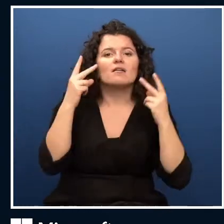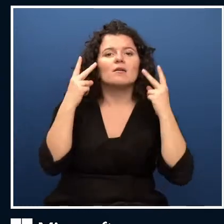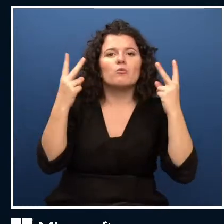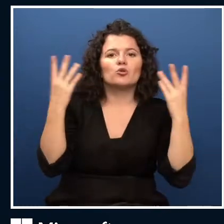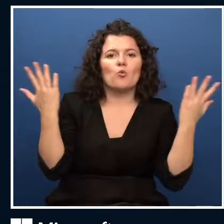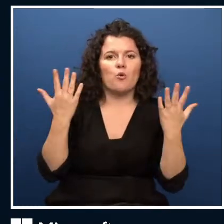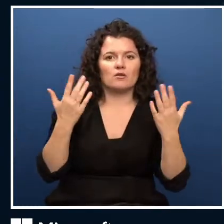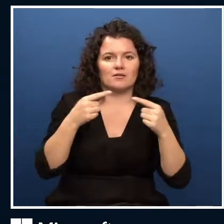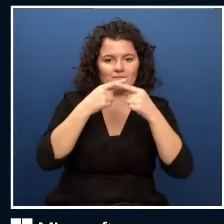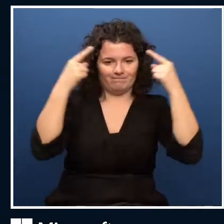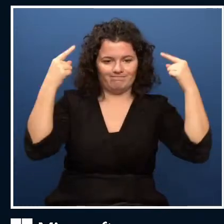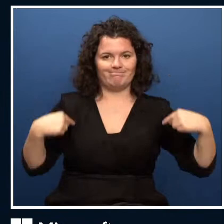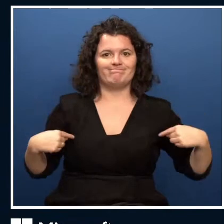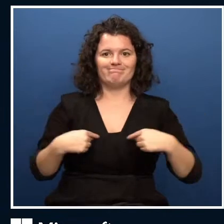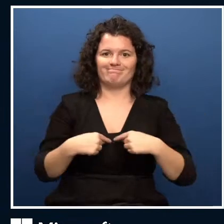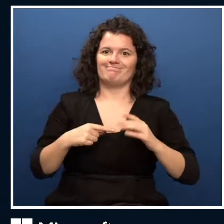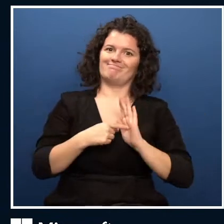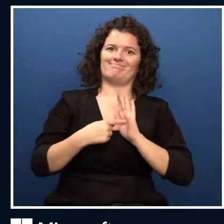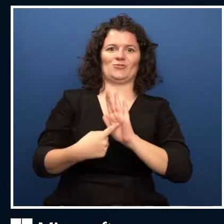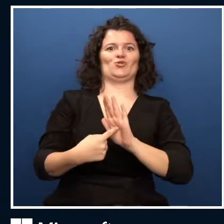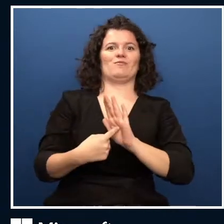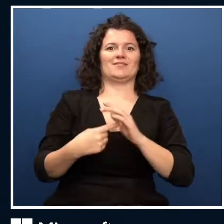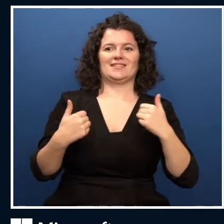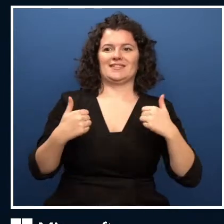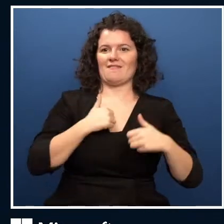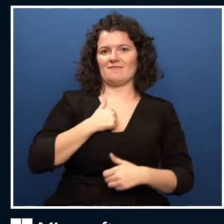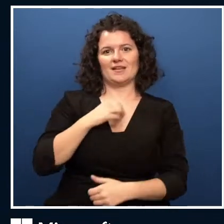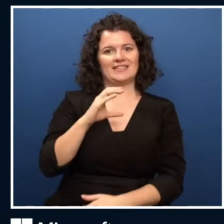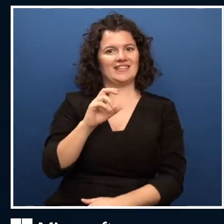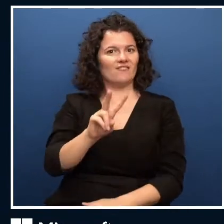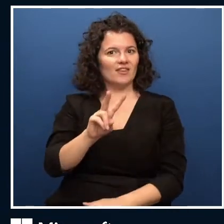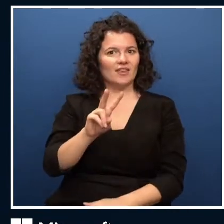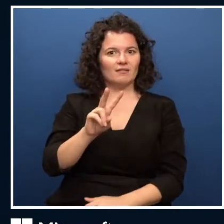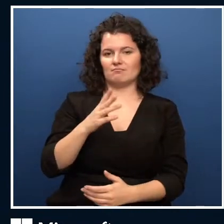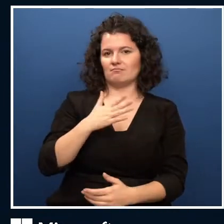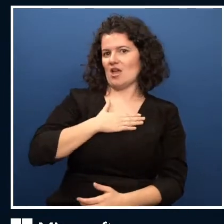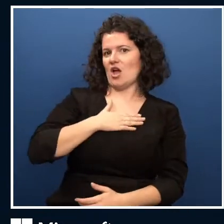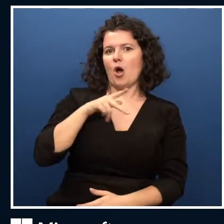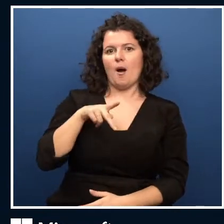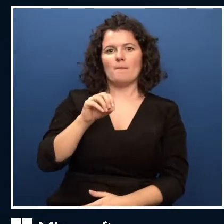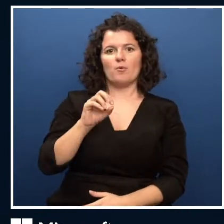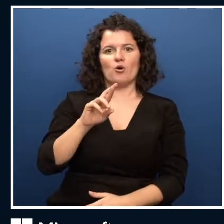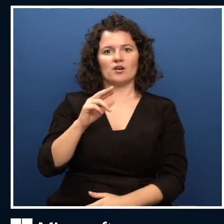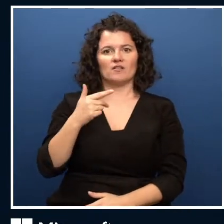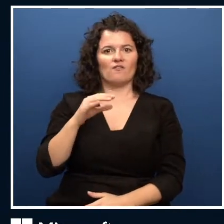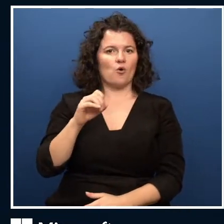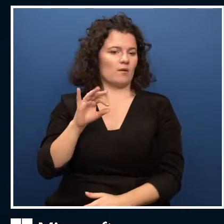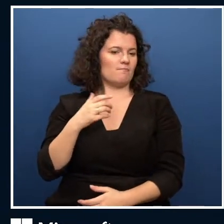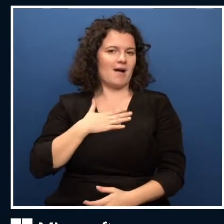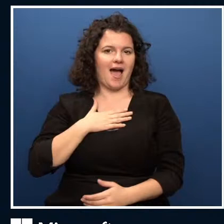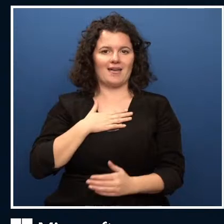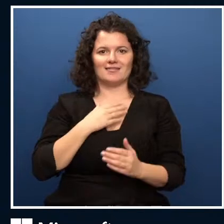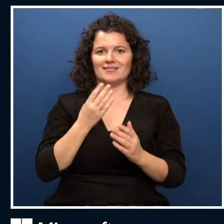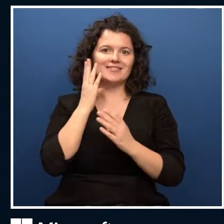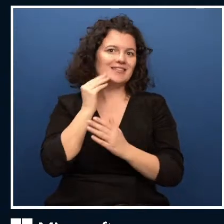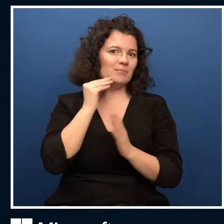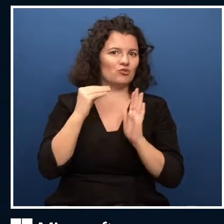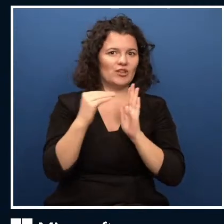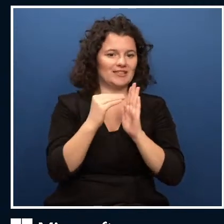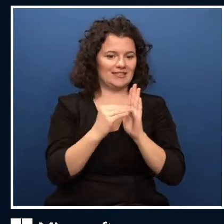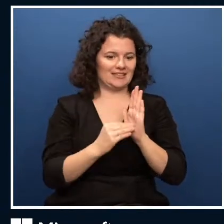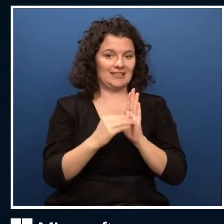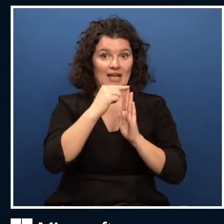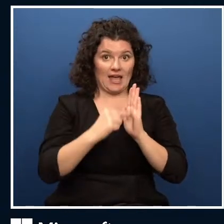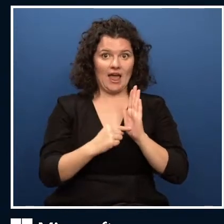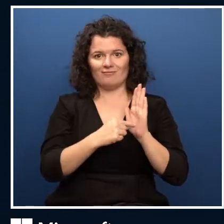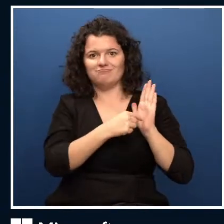key. And I think that this was mentioned just briefly, the hard problem plus the portfolio. You can do the same thing. And so if you're